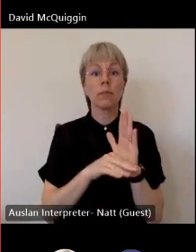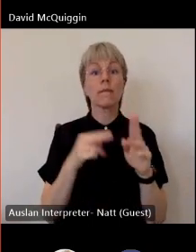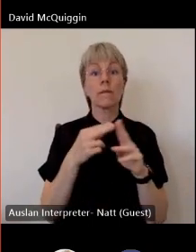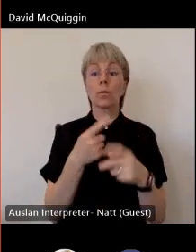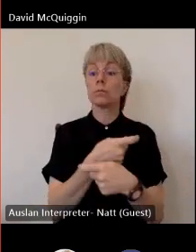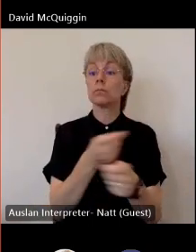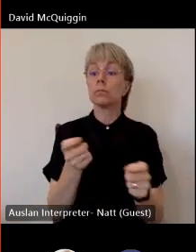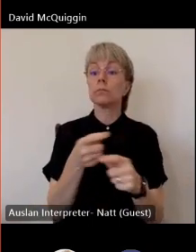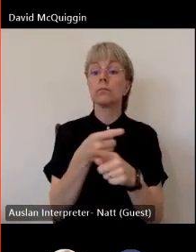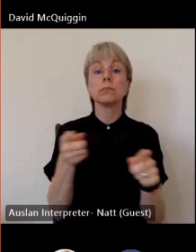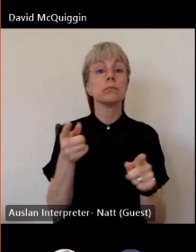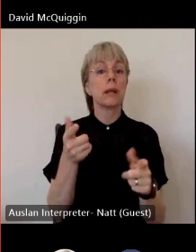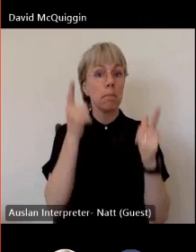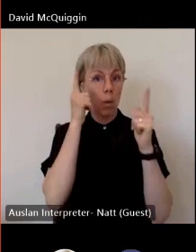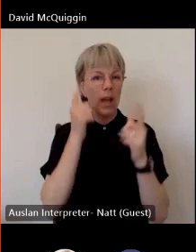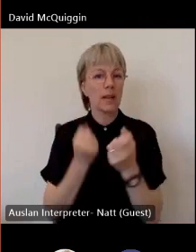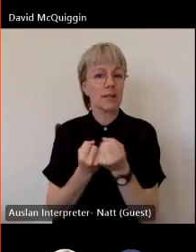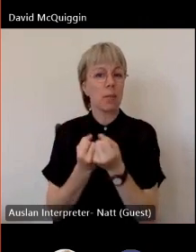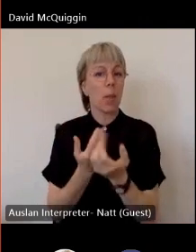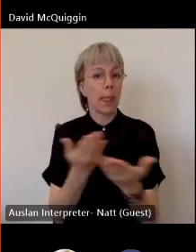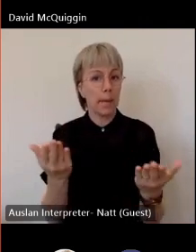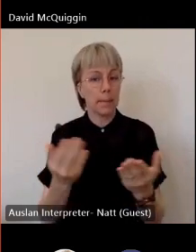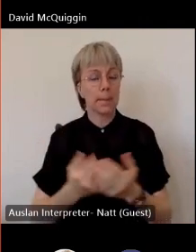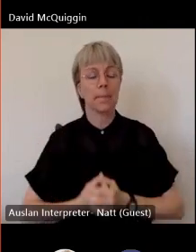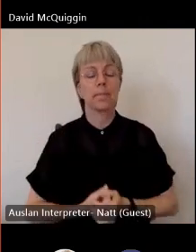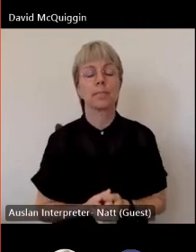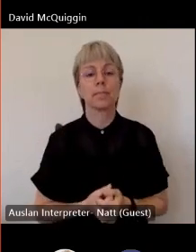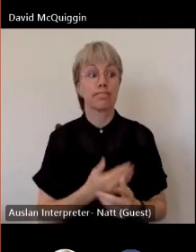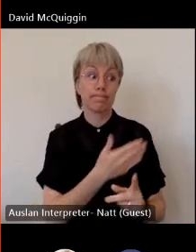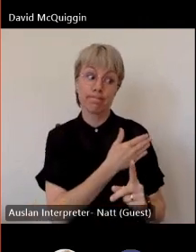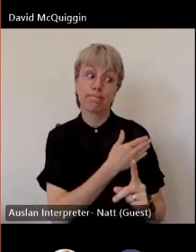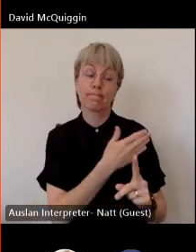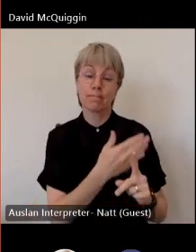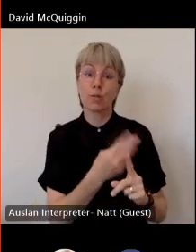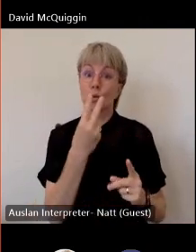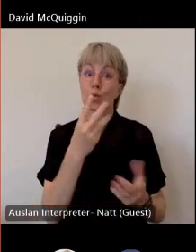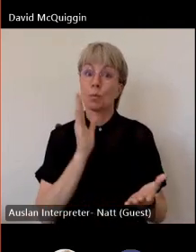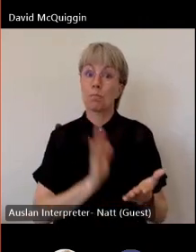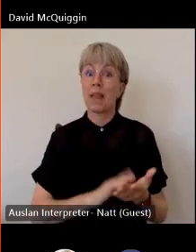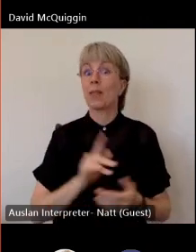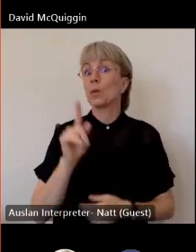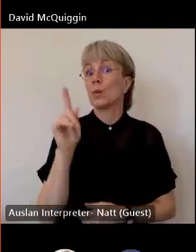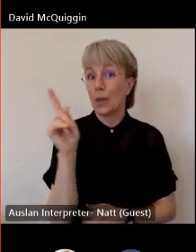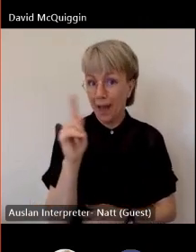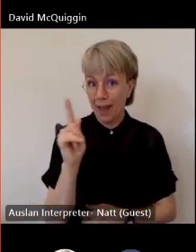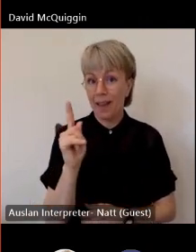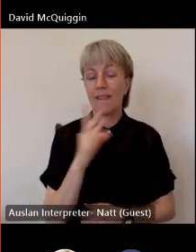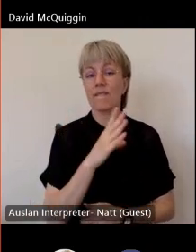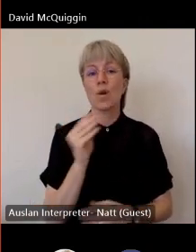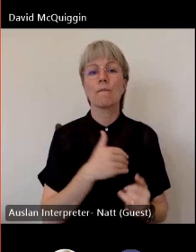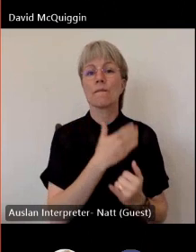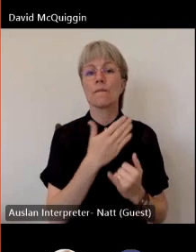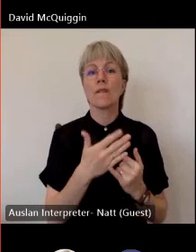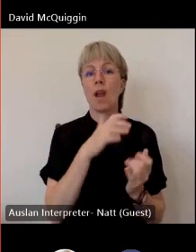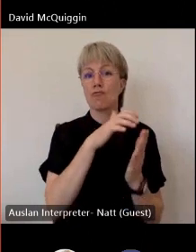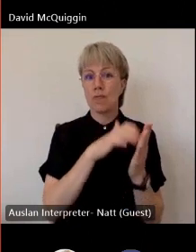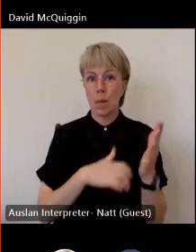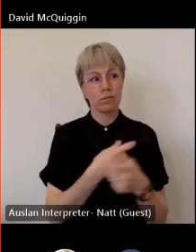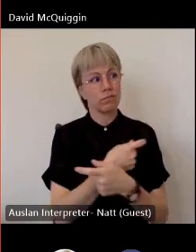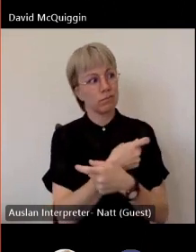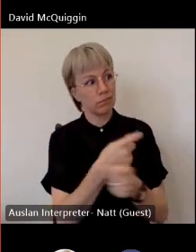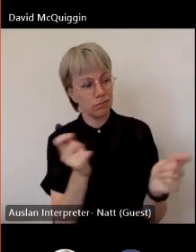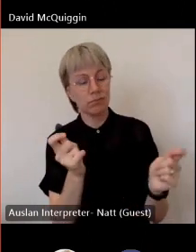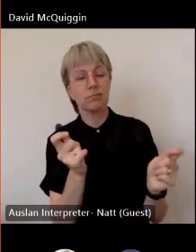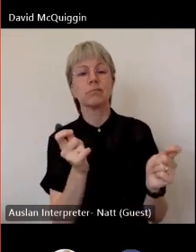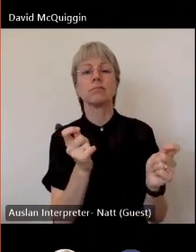So it's been exactly 2 months to the day since the final report of the Royal Commission into the violence, abuse, neglect